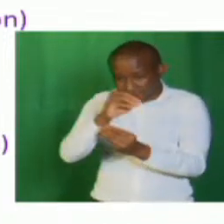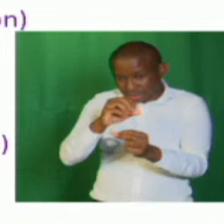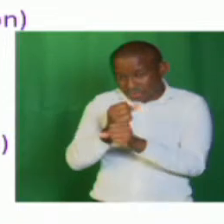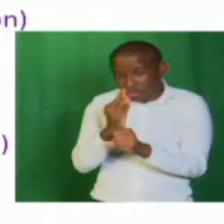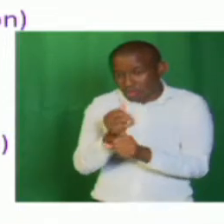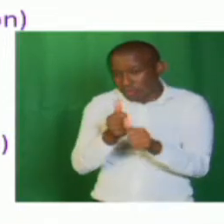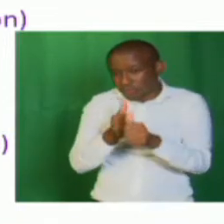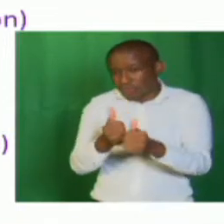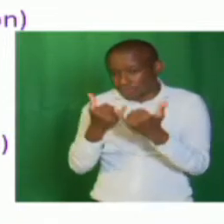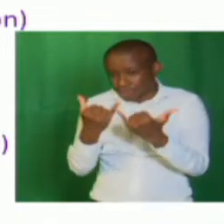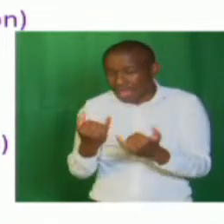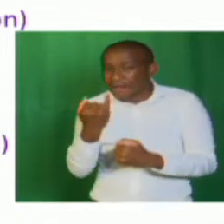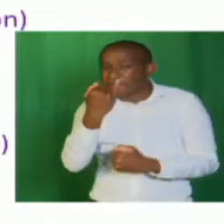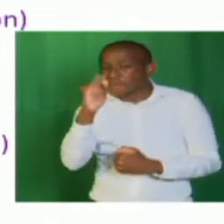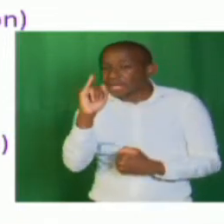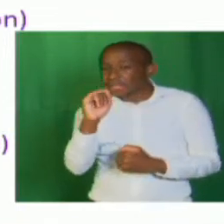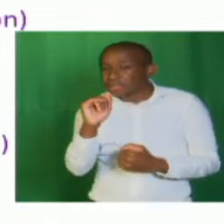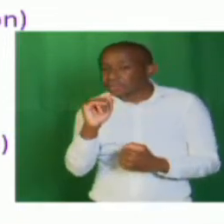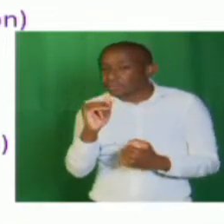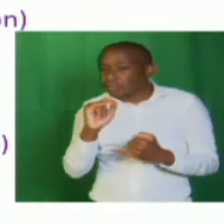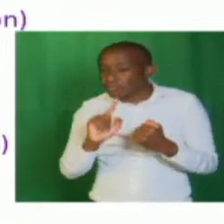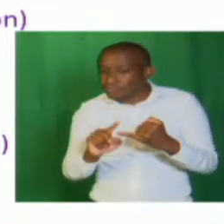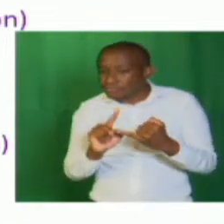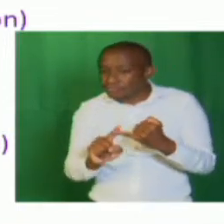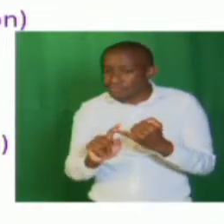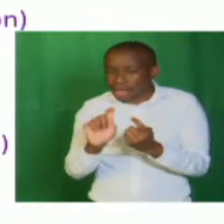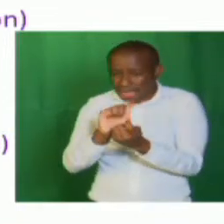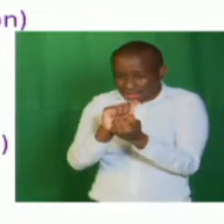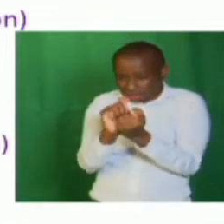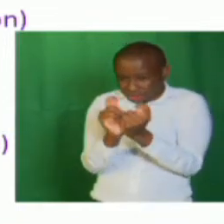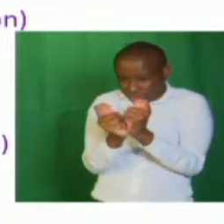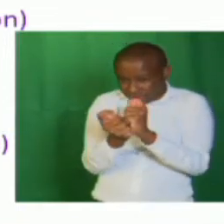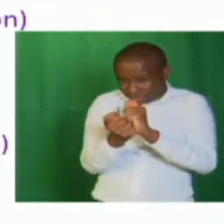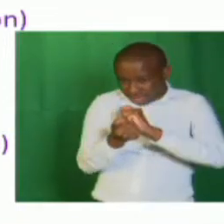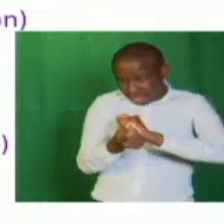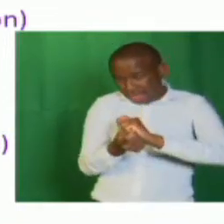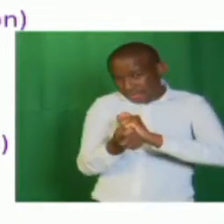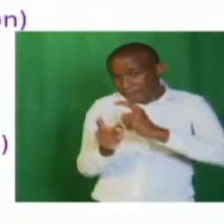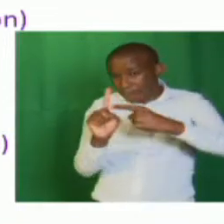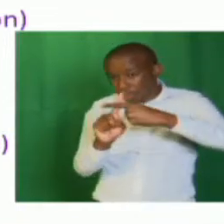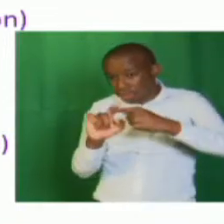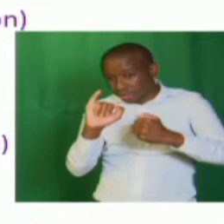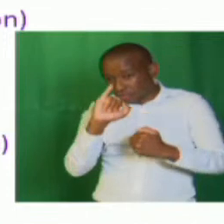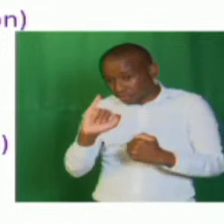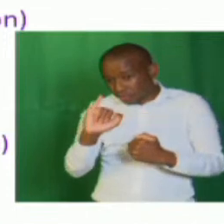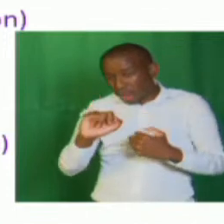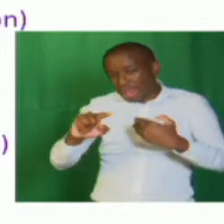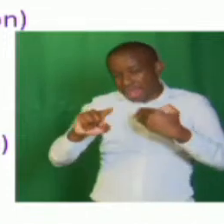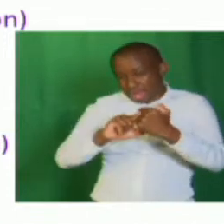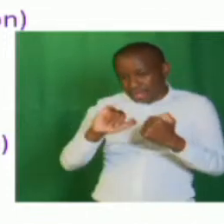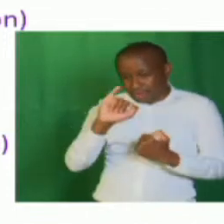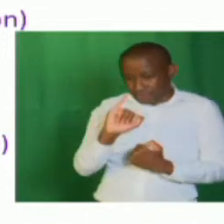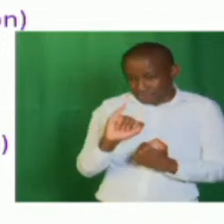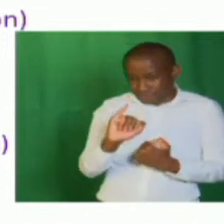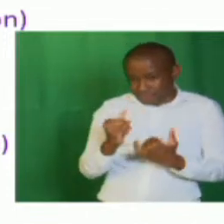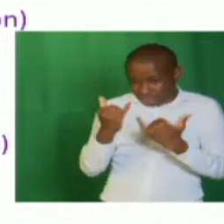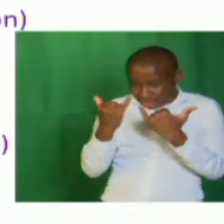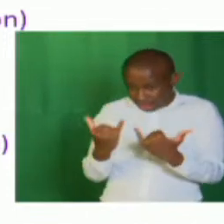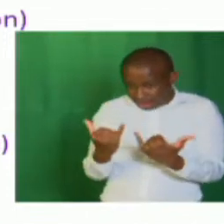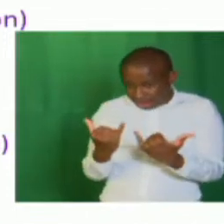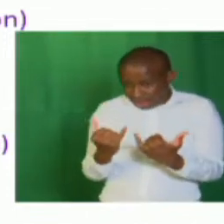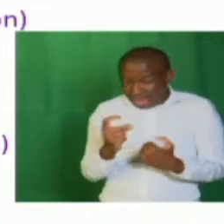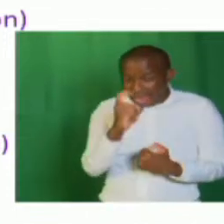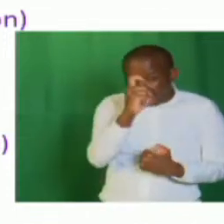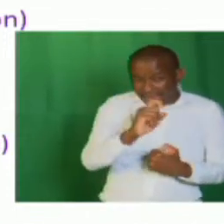our first step would be 1 to transpose the positive 1 and make it negative 1. So this will then be